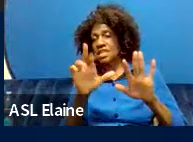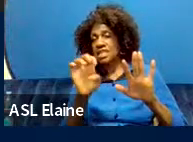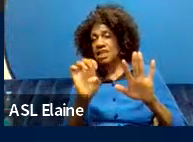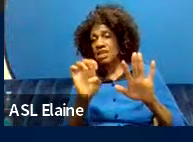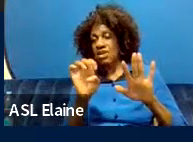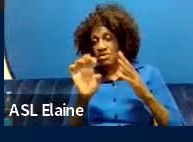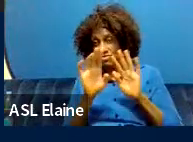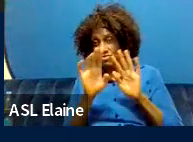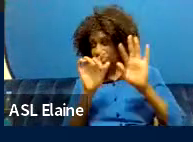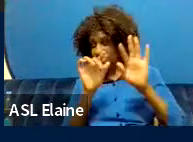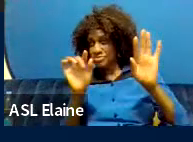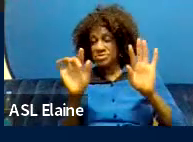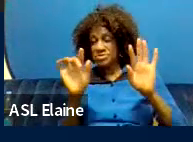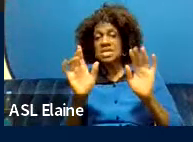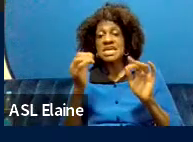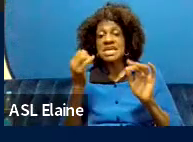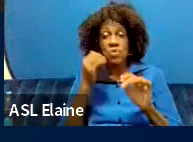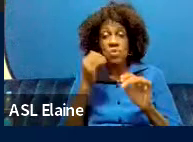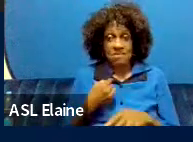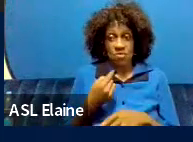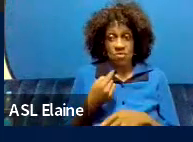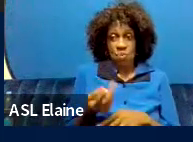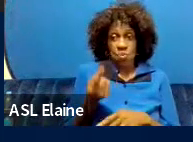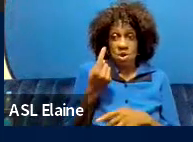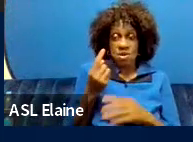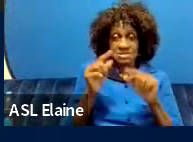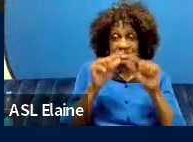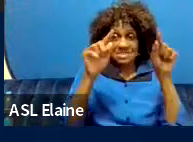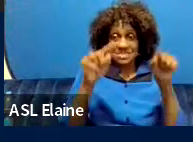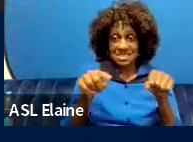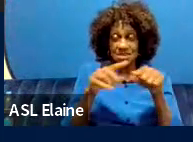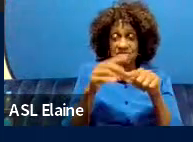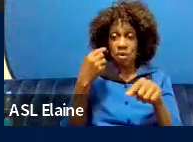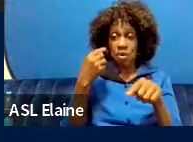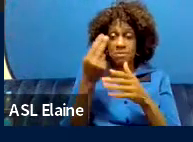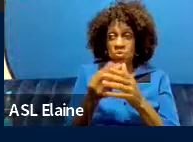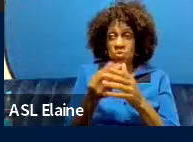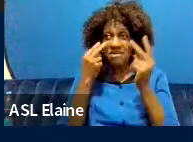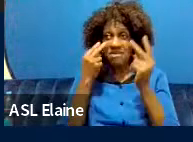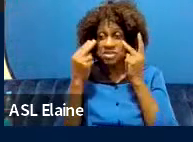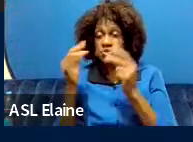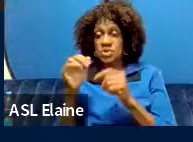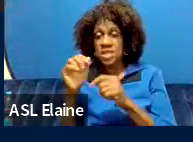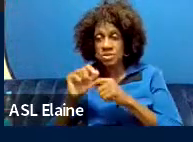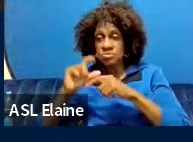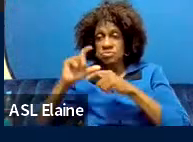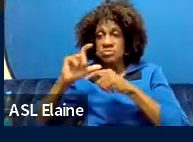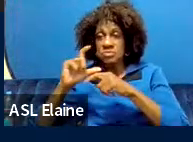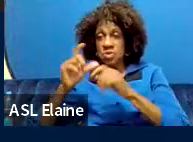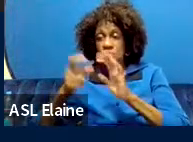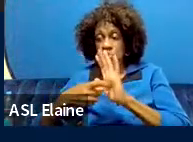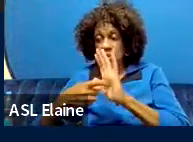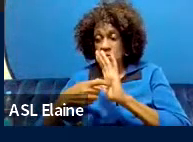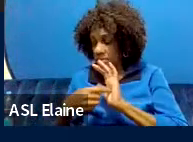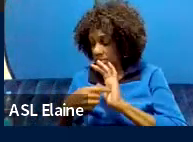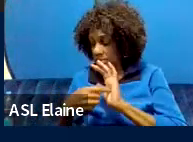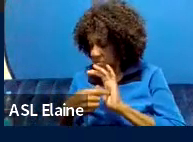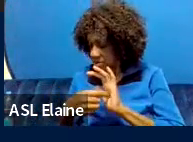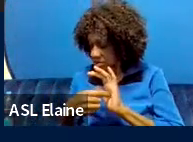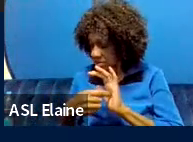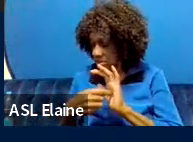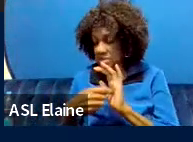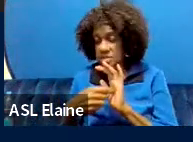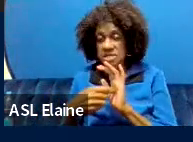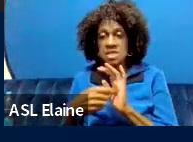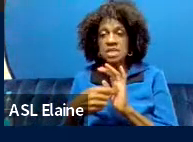Again, if you want to have one sign as both your visual and raised character requirements, you're going to